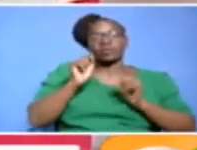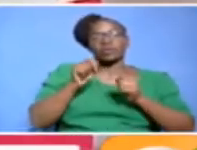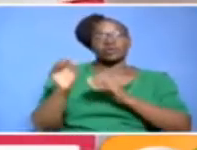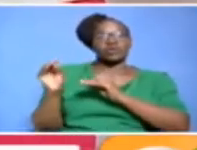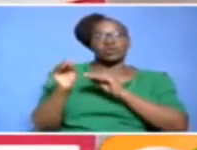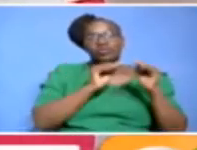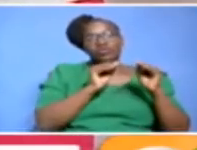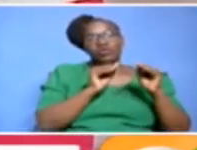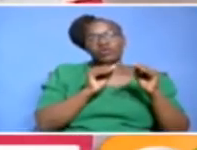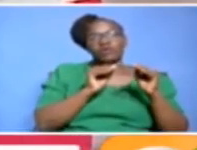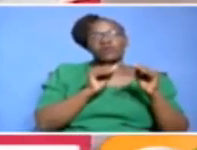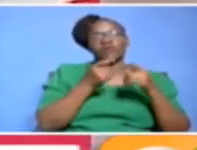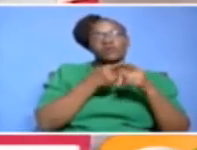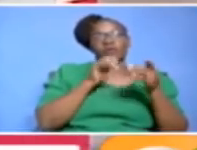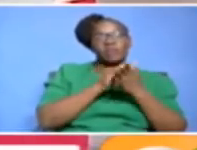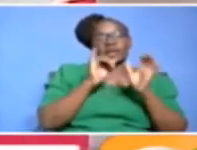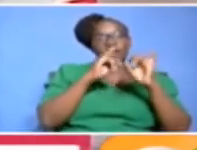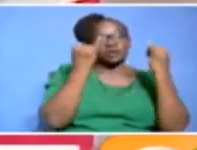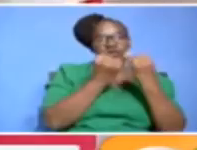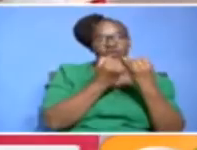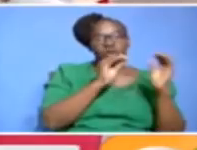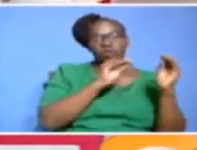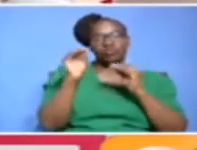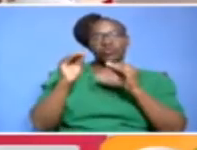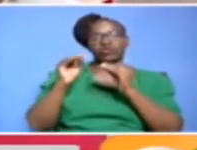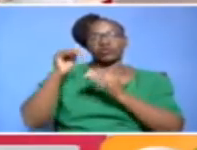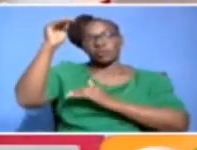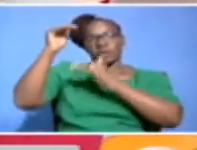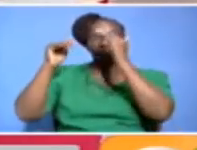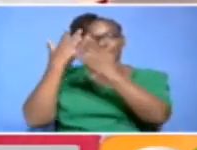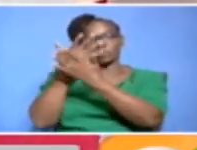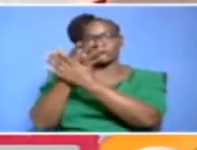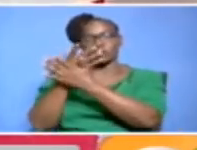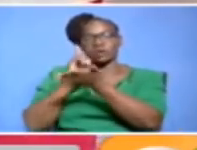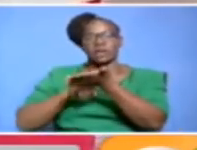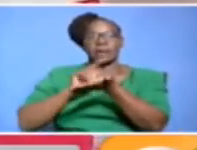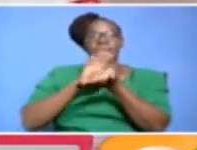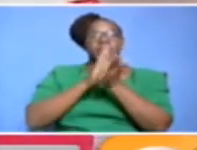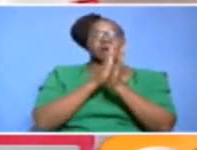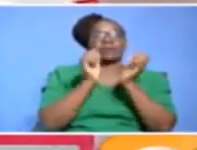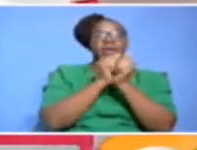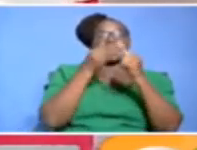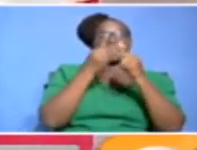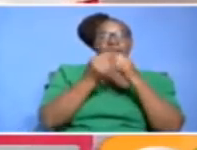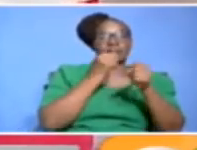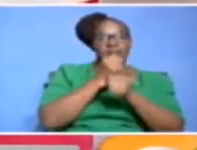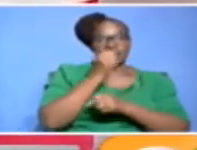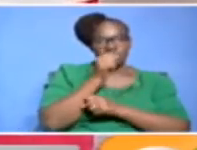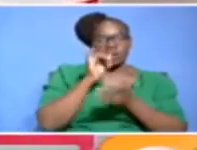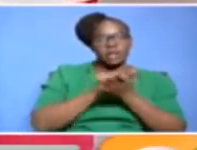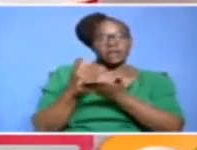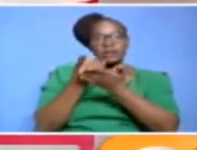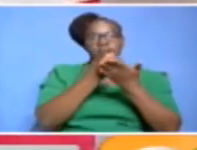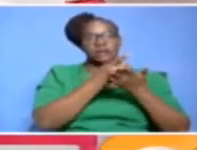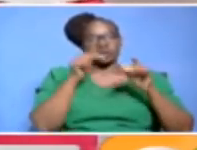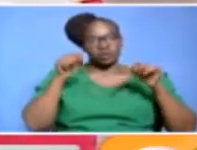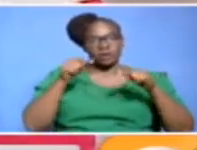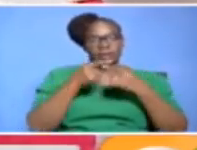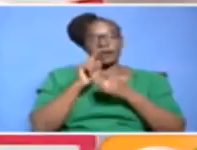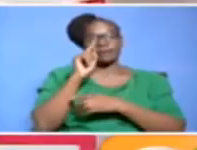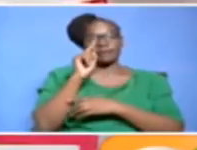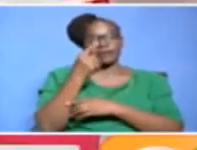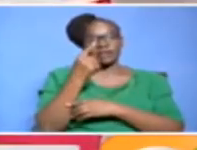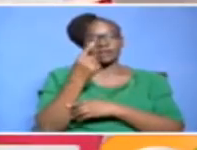Borstal institution to an adult prison once they turn 18. That's our discussion tonight, but first, let's take a